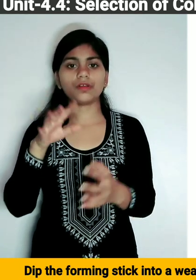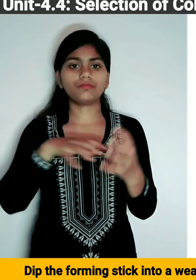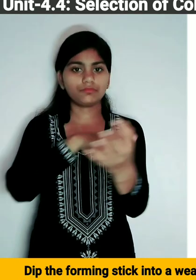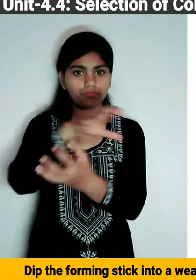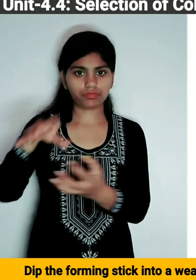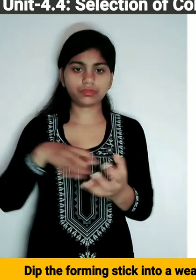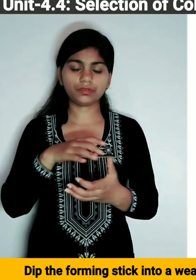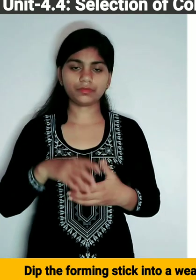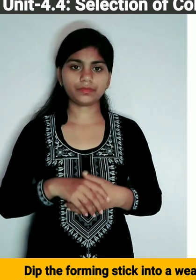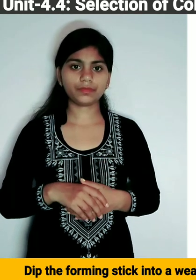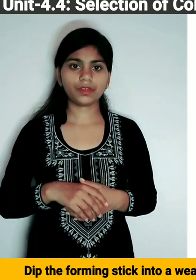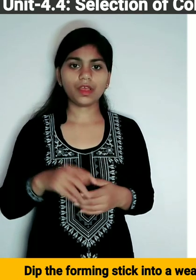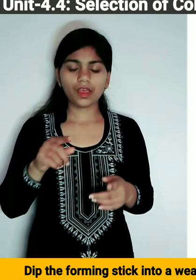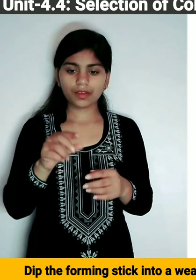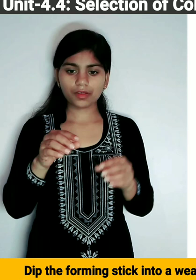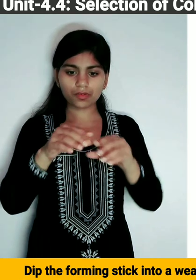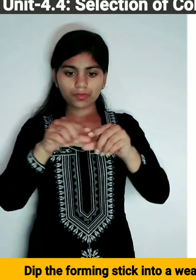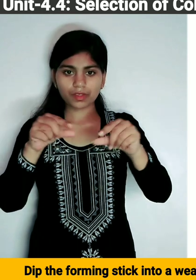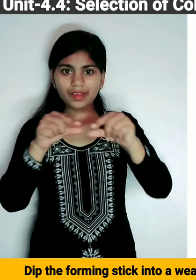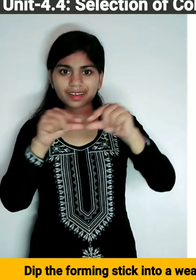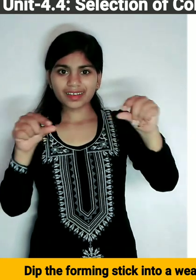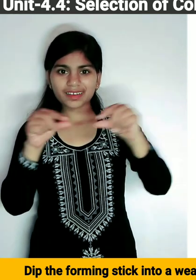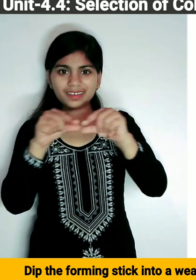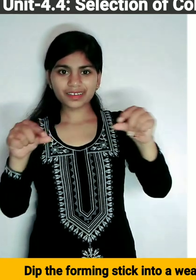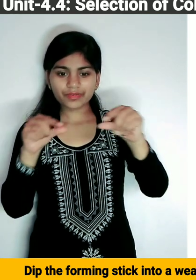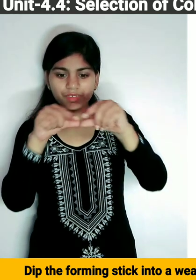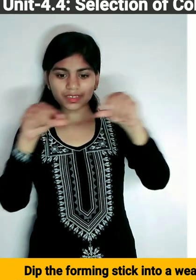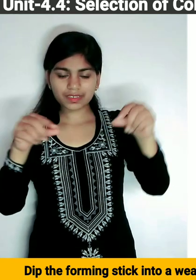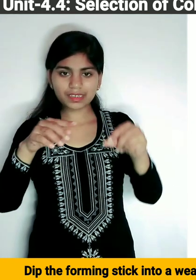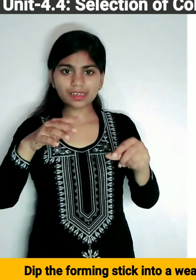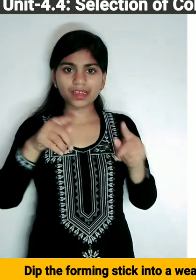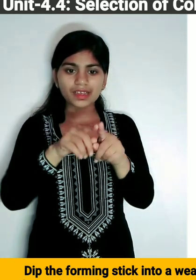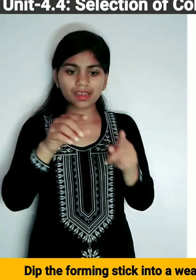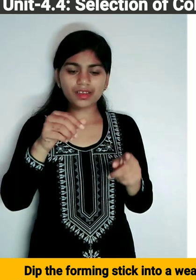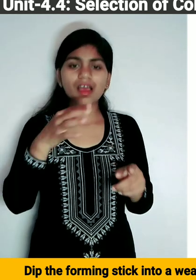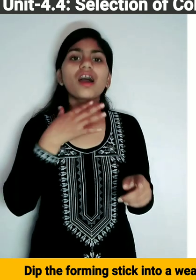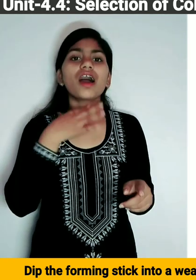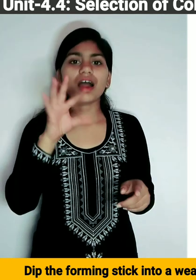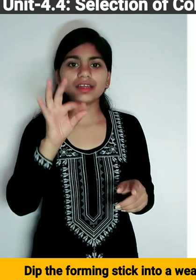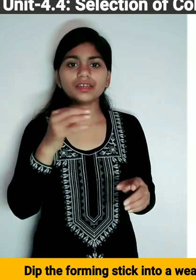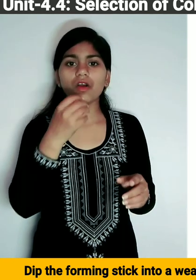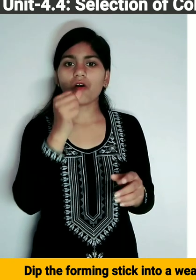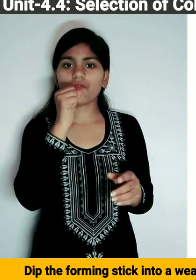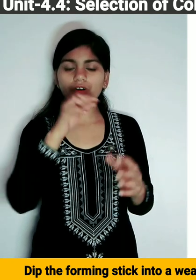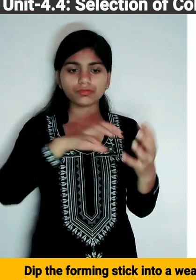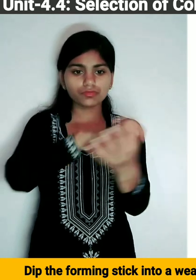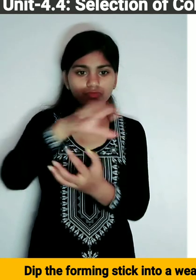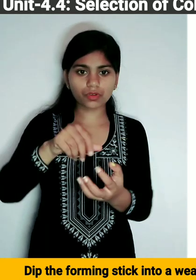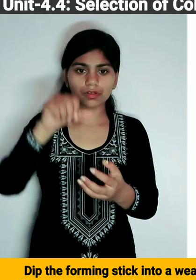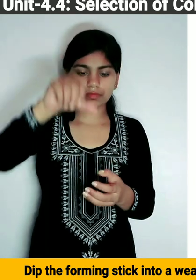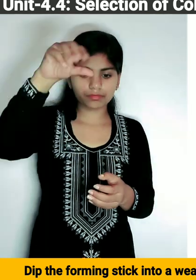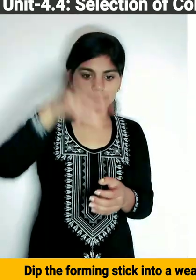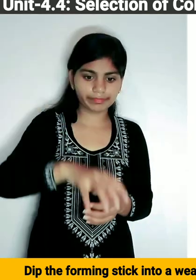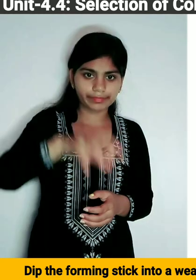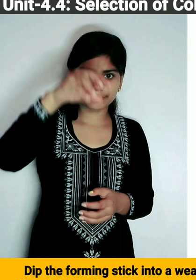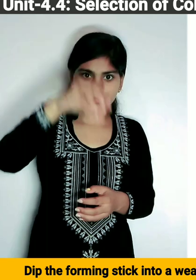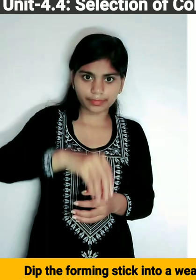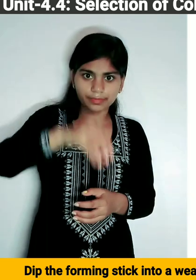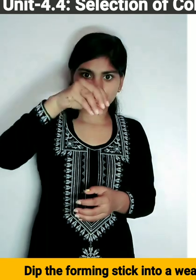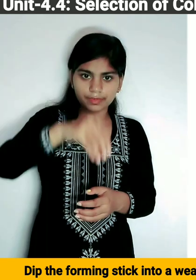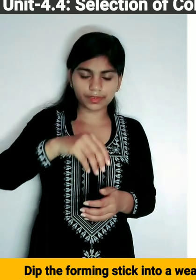stick into a weak solution of honey in water. Shake off the